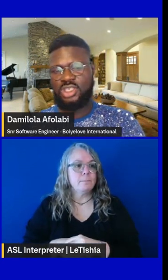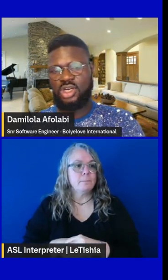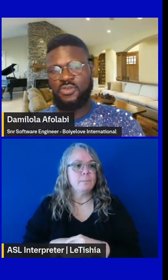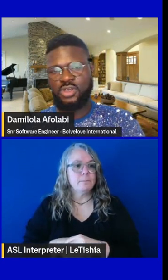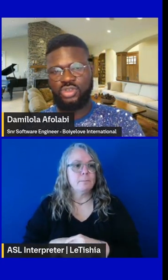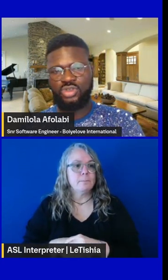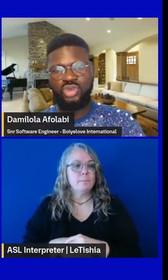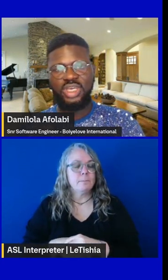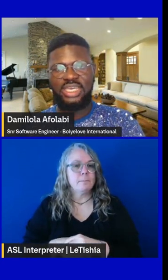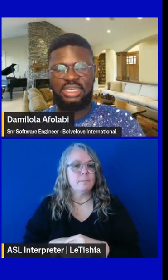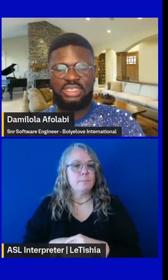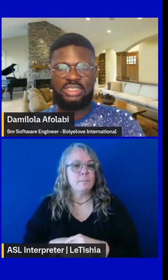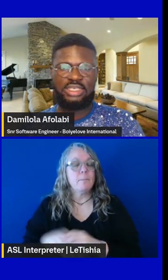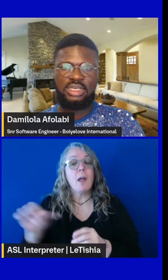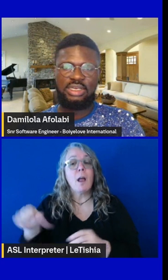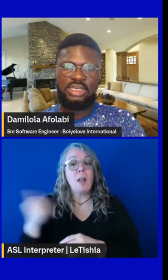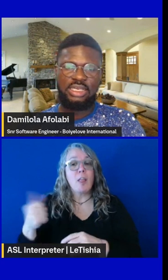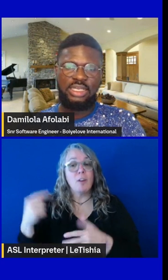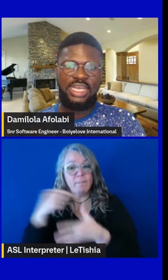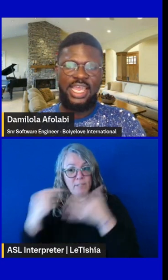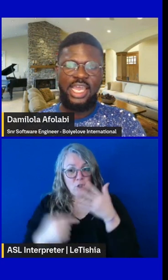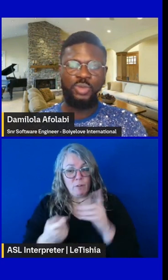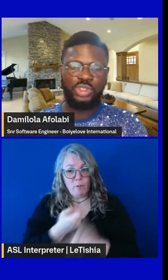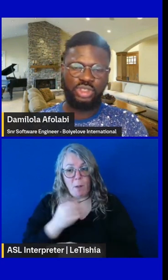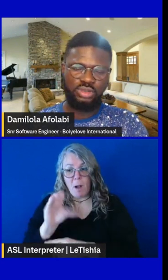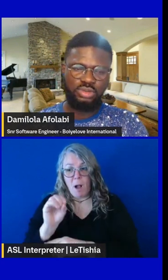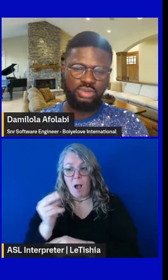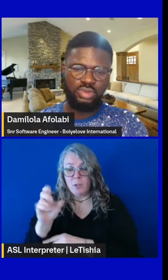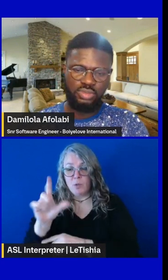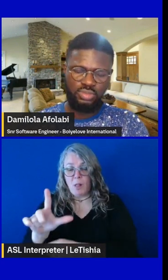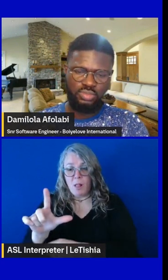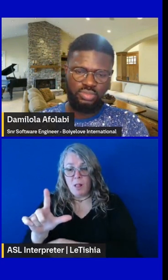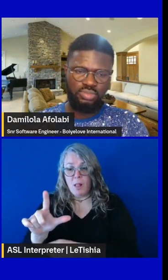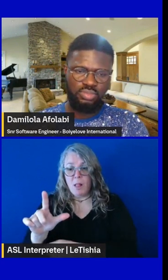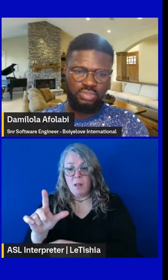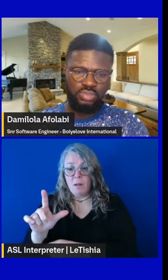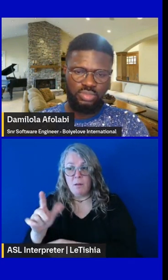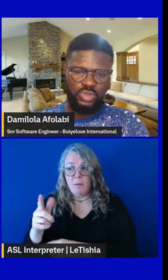Another feature of Consul is that helps